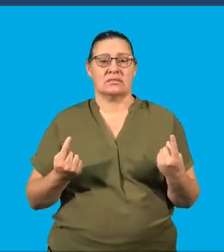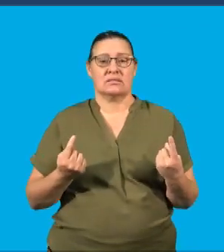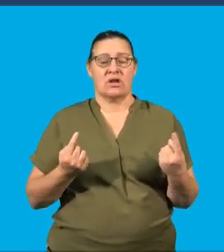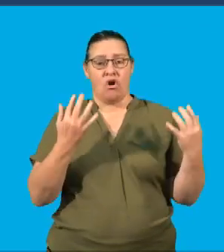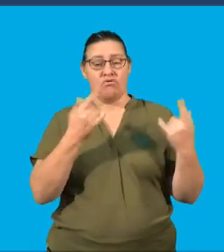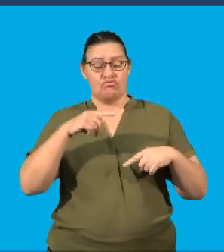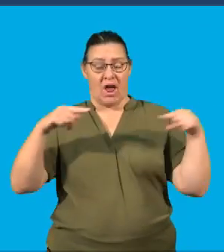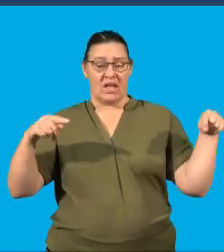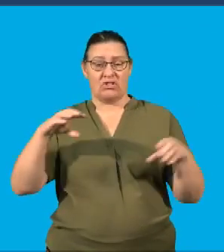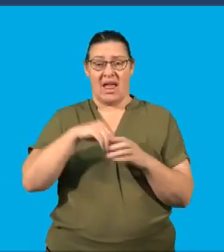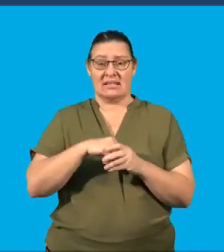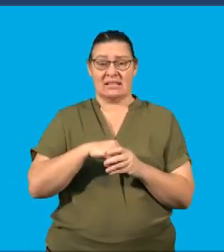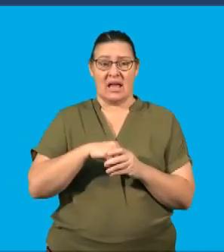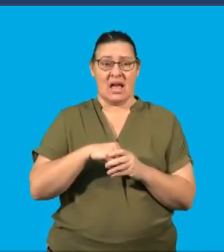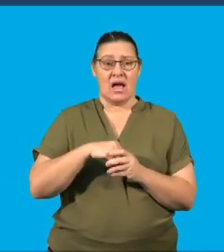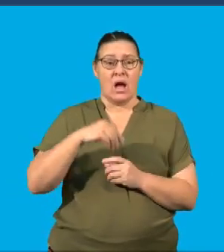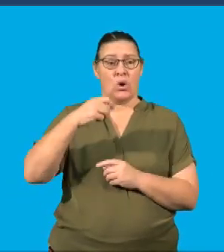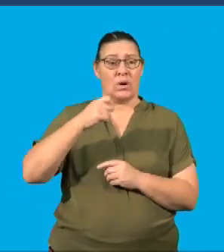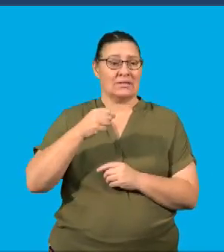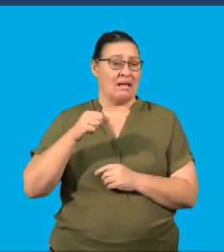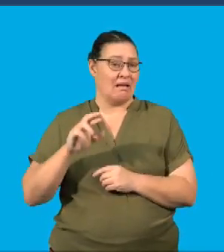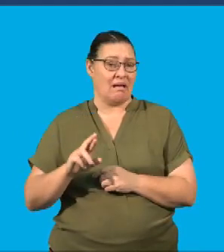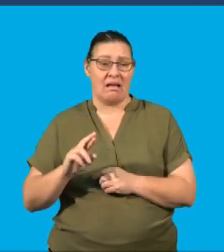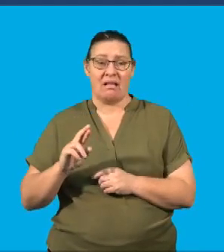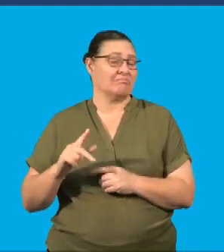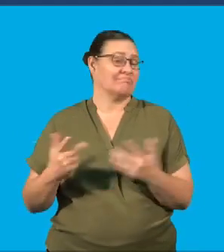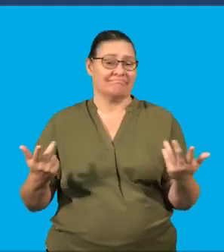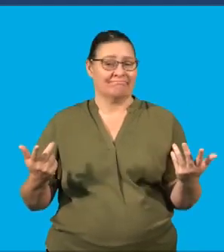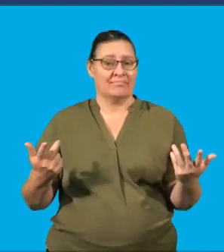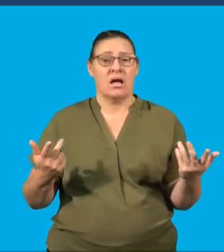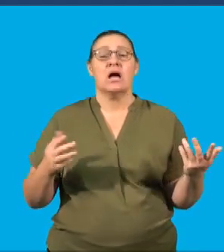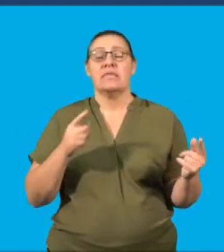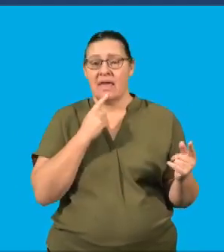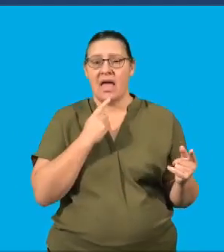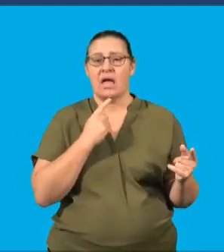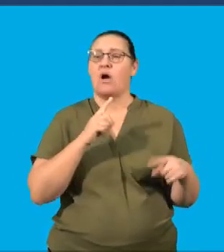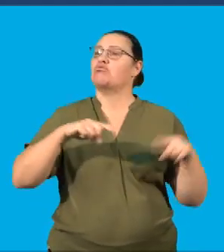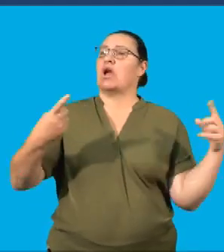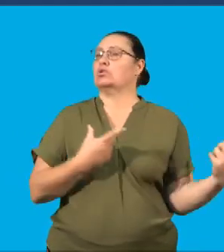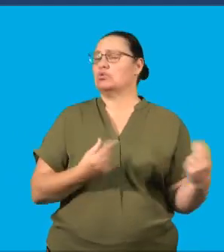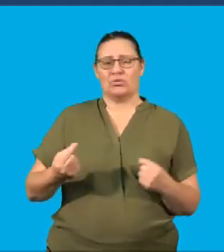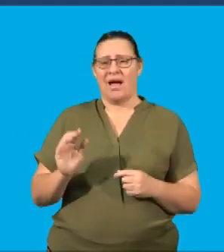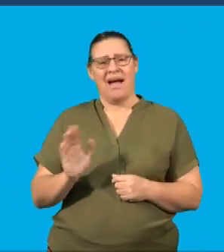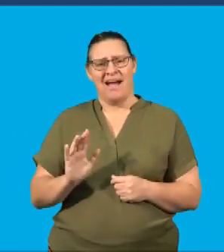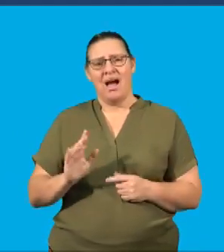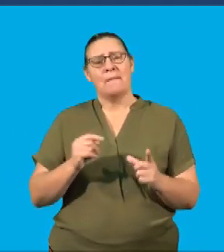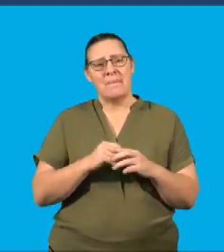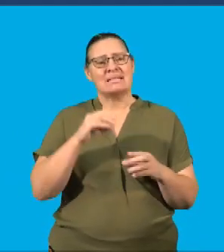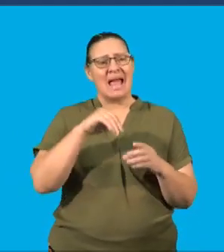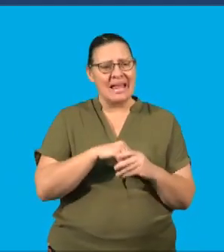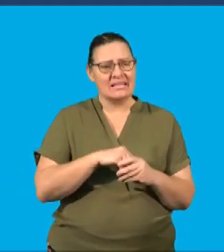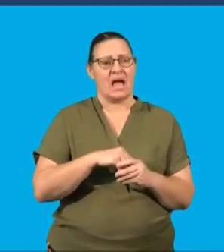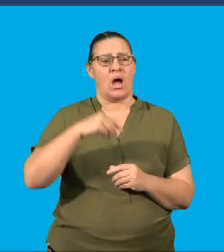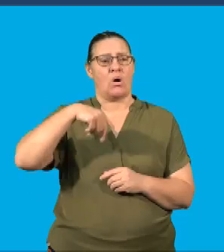range. Instead of calculating the interquartile range, they calculated the range. So you will see from these coming examples that